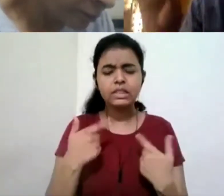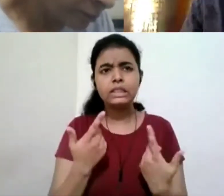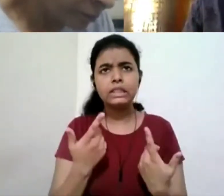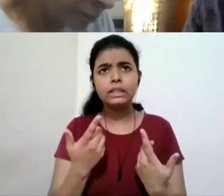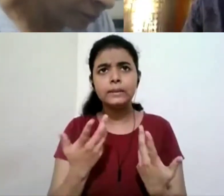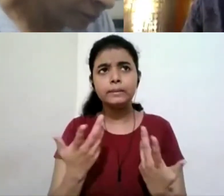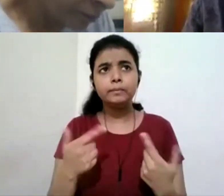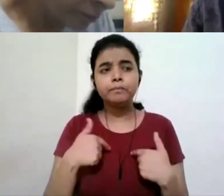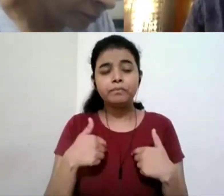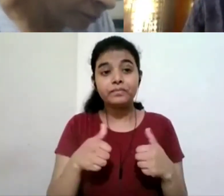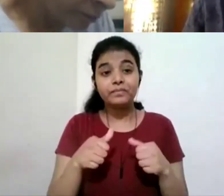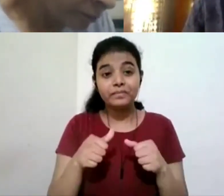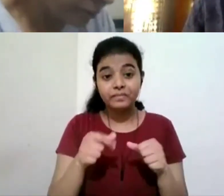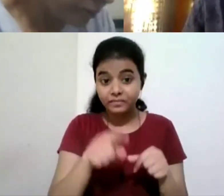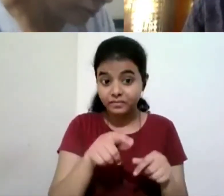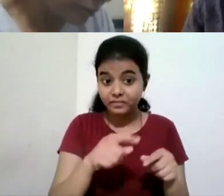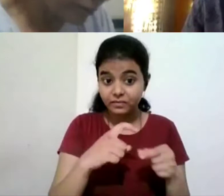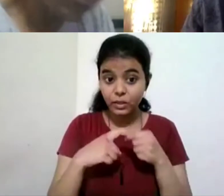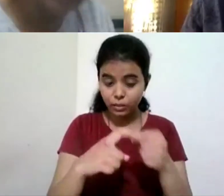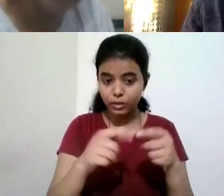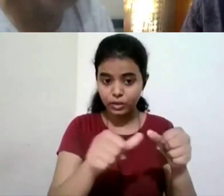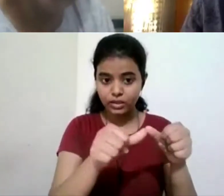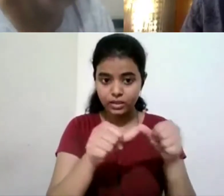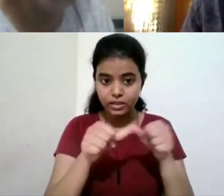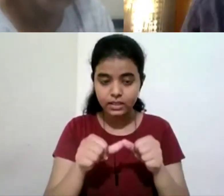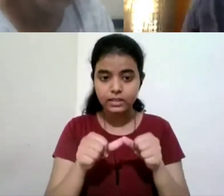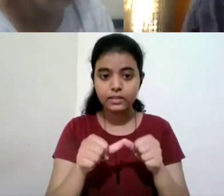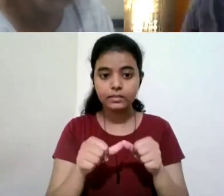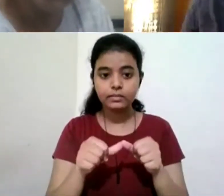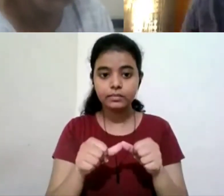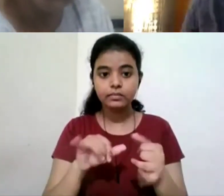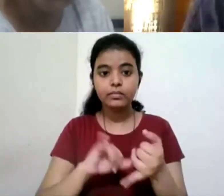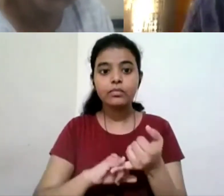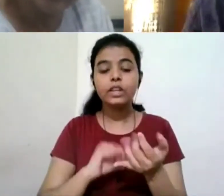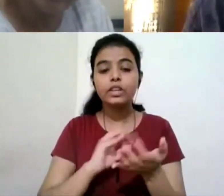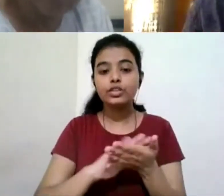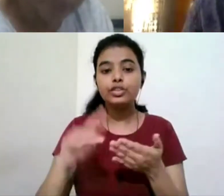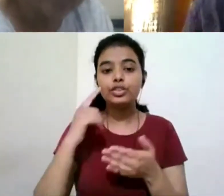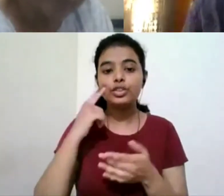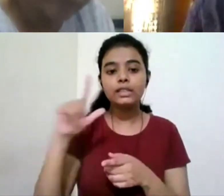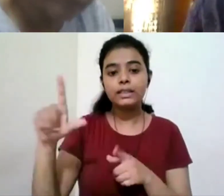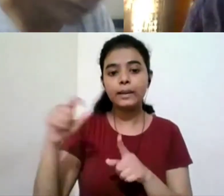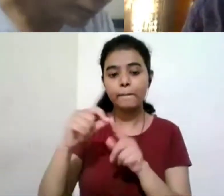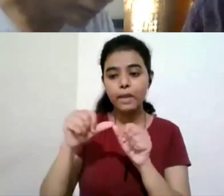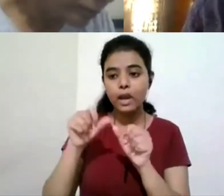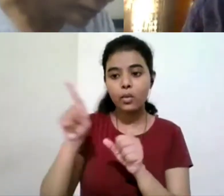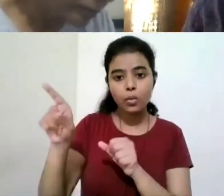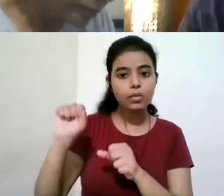So in answering this question, we could have an answer to Shilpa's question as well.